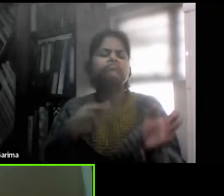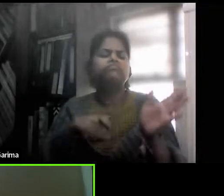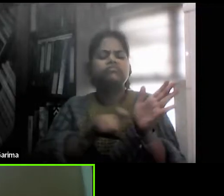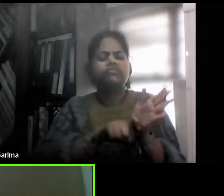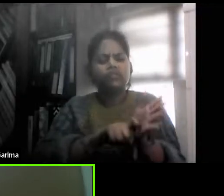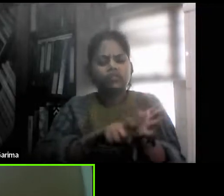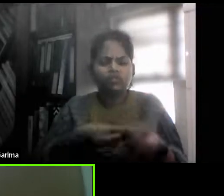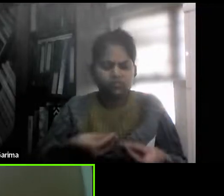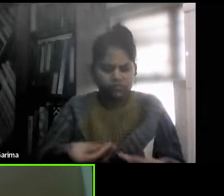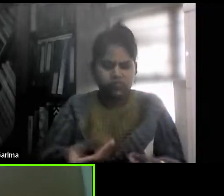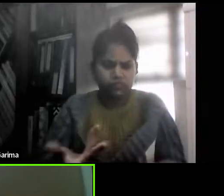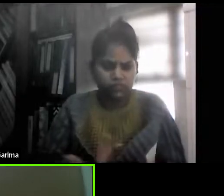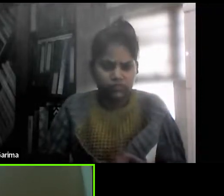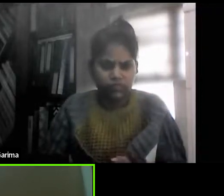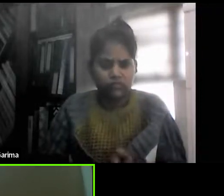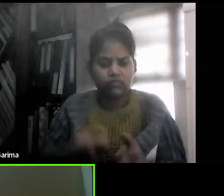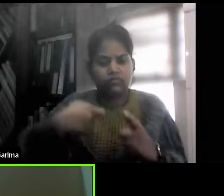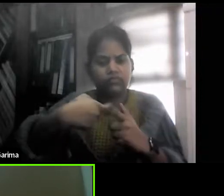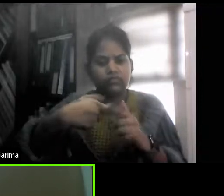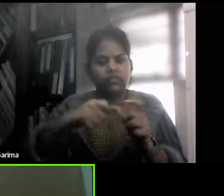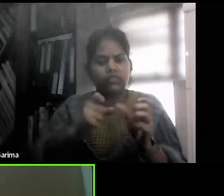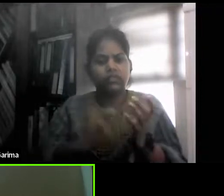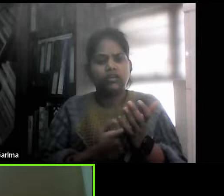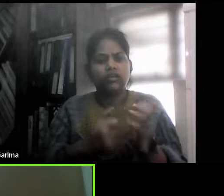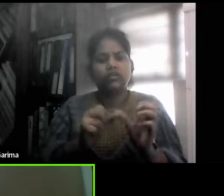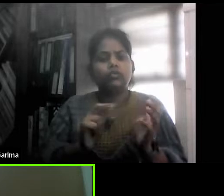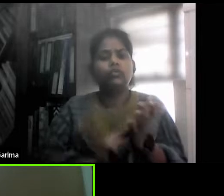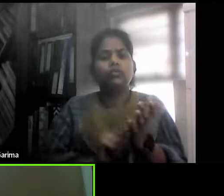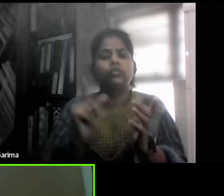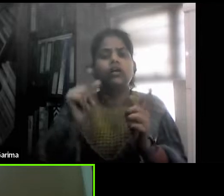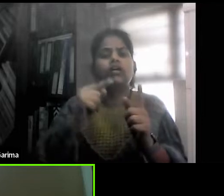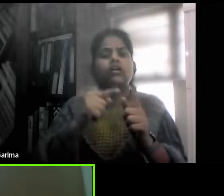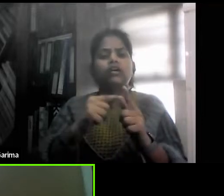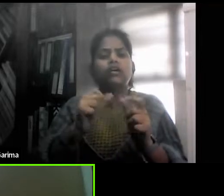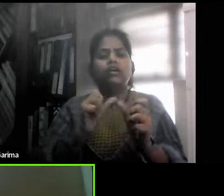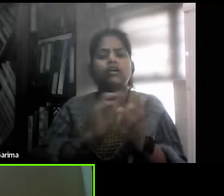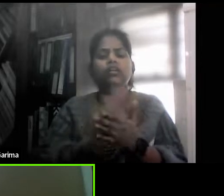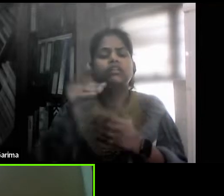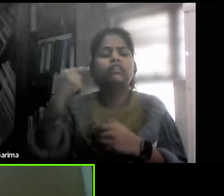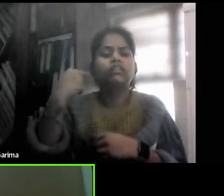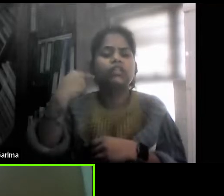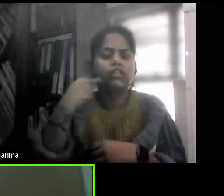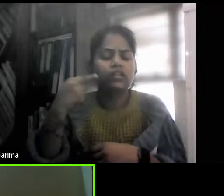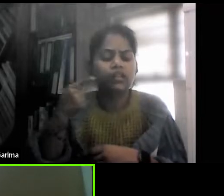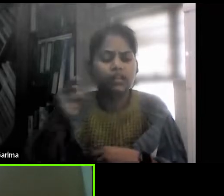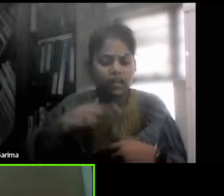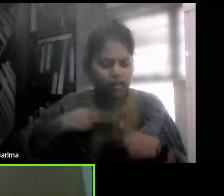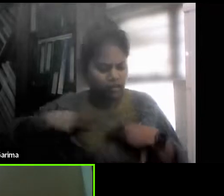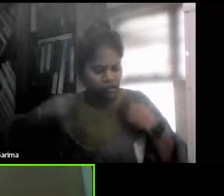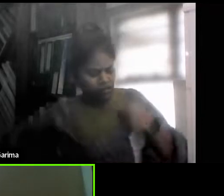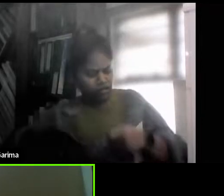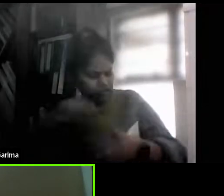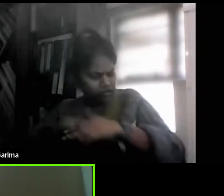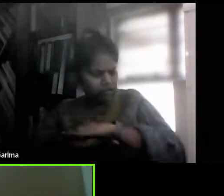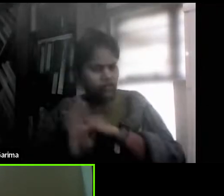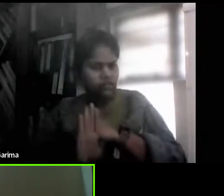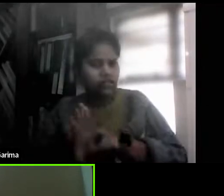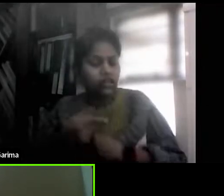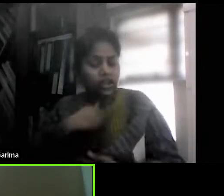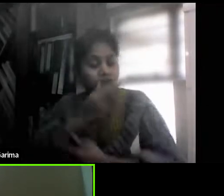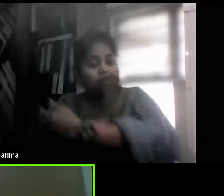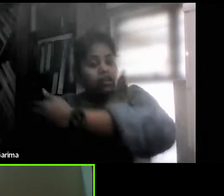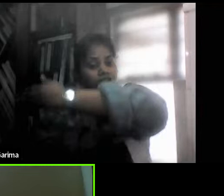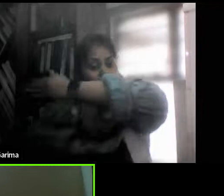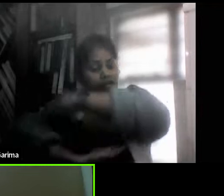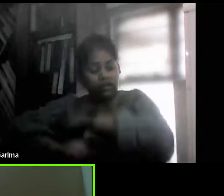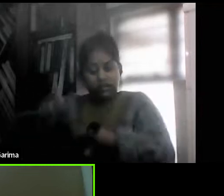It was Karunanidhi who actually said, basically, brought out the, legislation stating that disabled henceforth